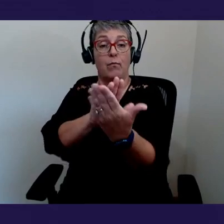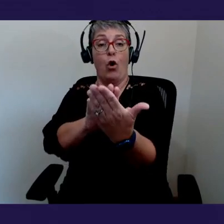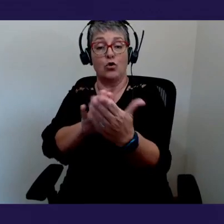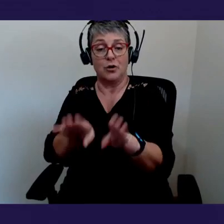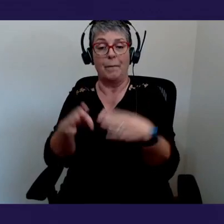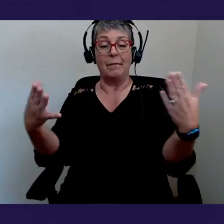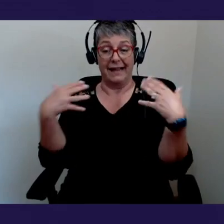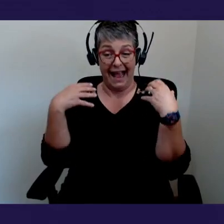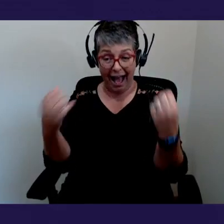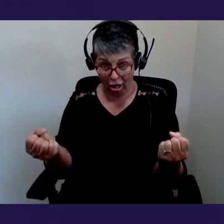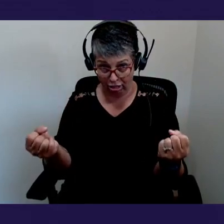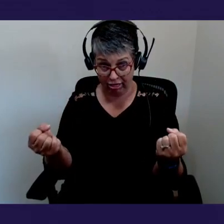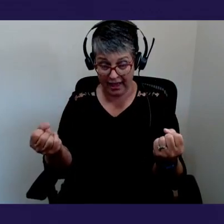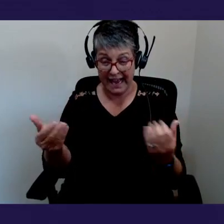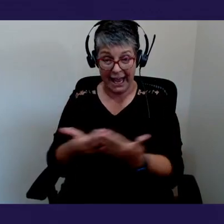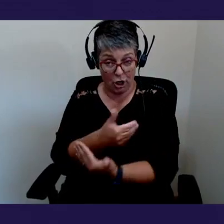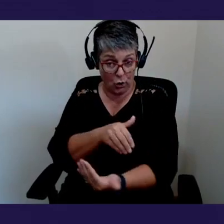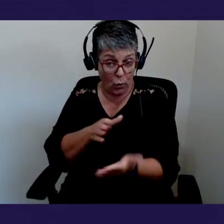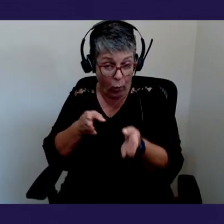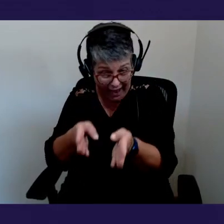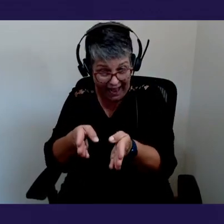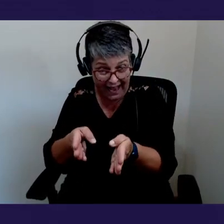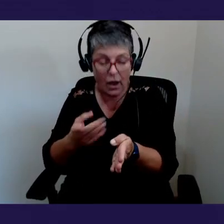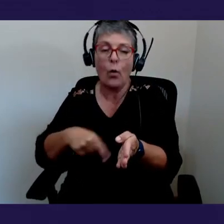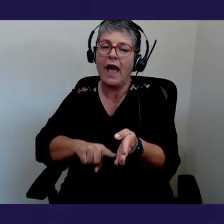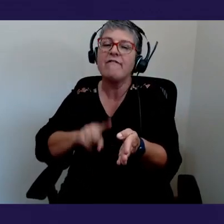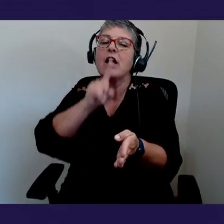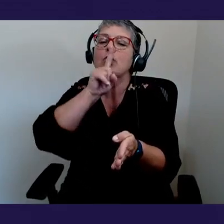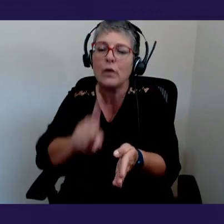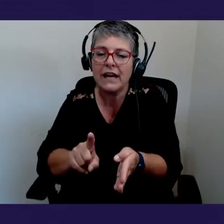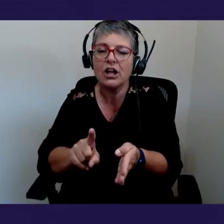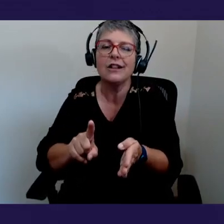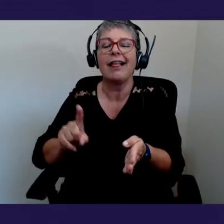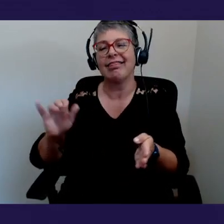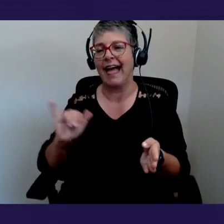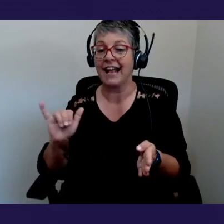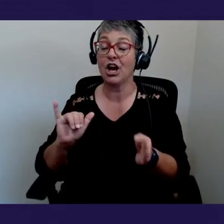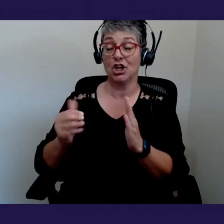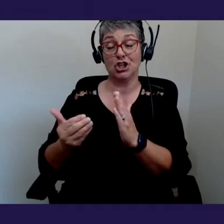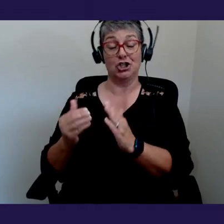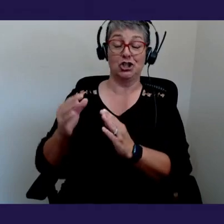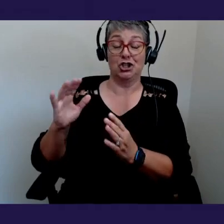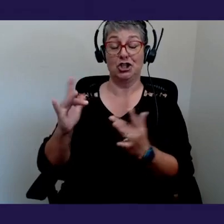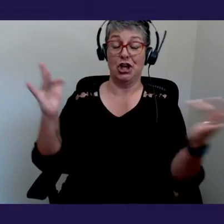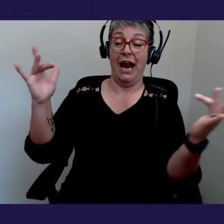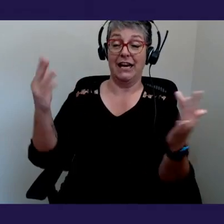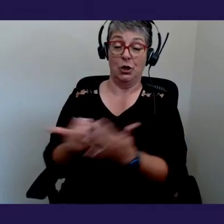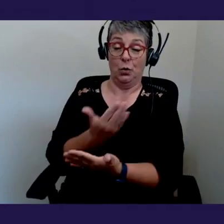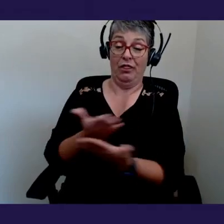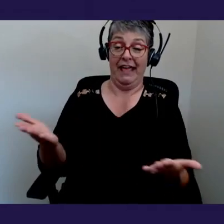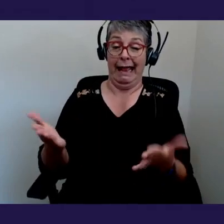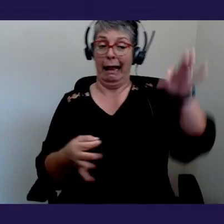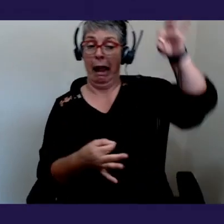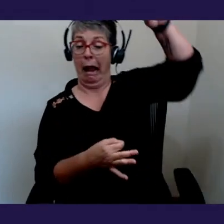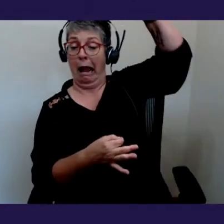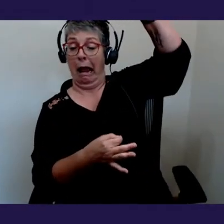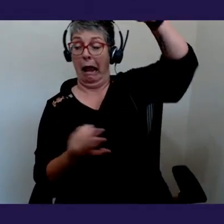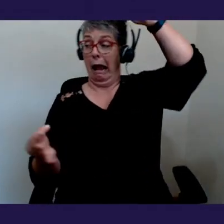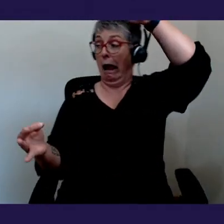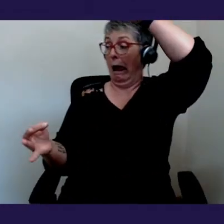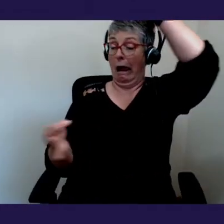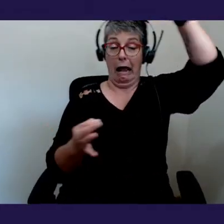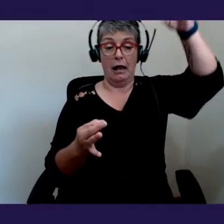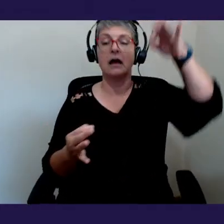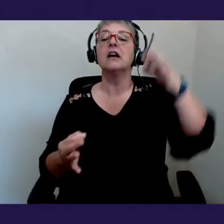talking about, we have a real shiny new thing that we can use as leverage, that we can use to build back